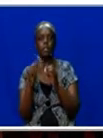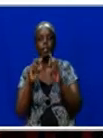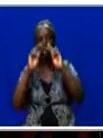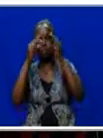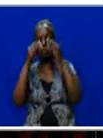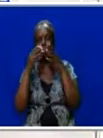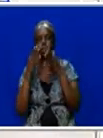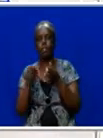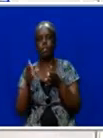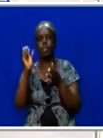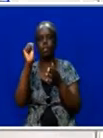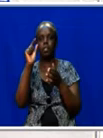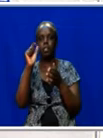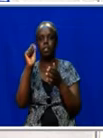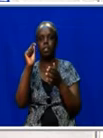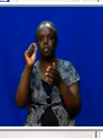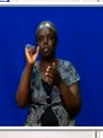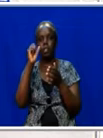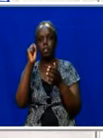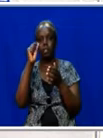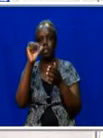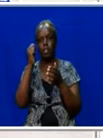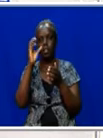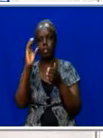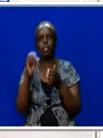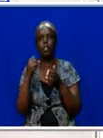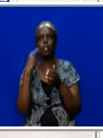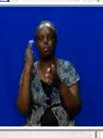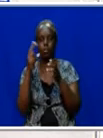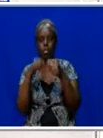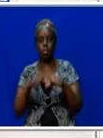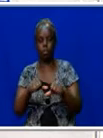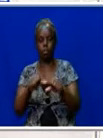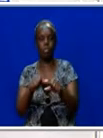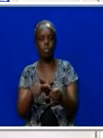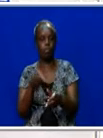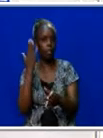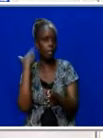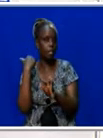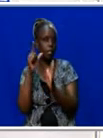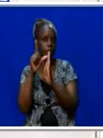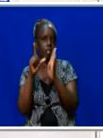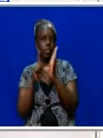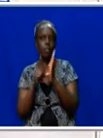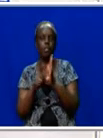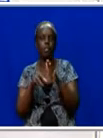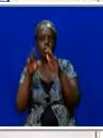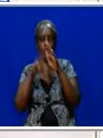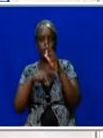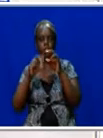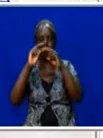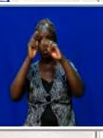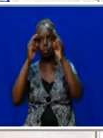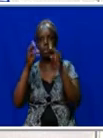today is Statistics 2, which is a continuation of what we did during the last lesson, and the subtopic is